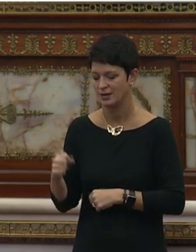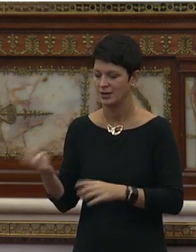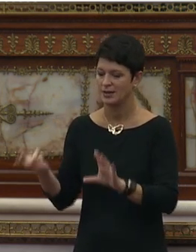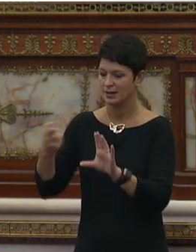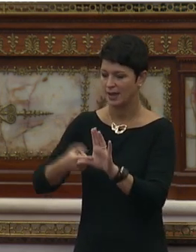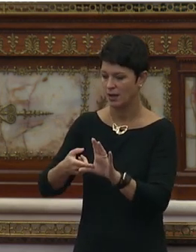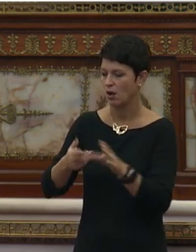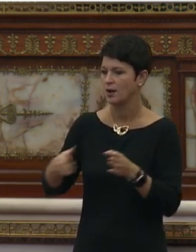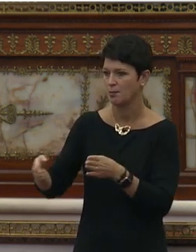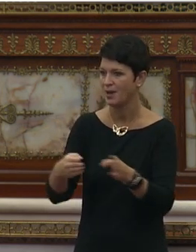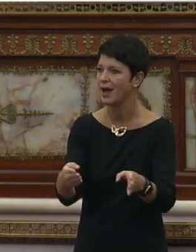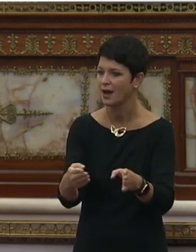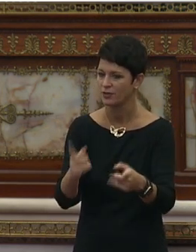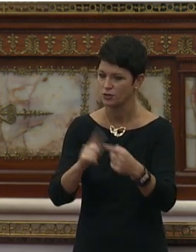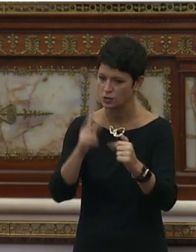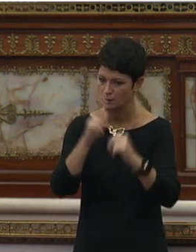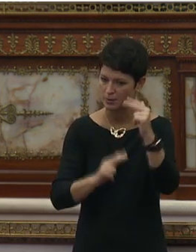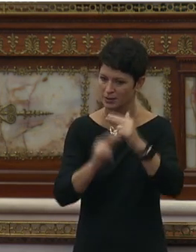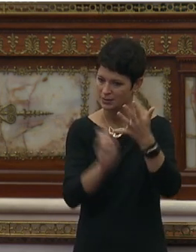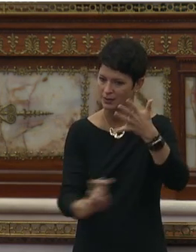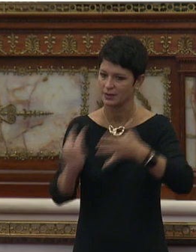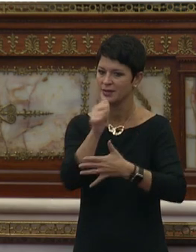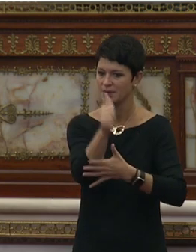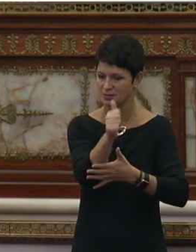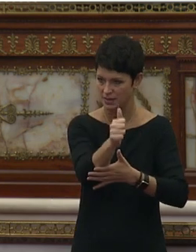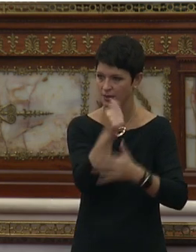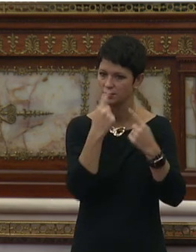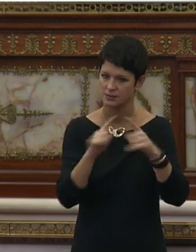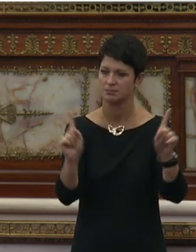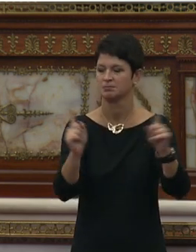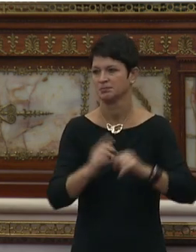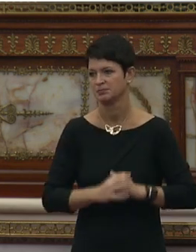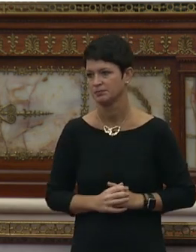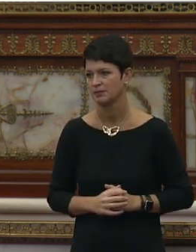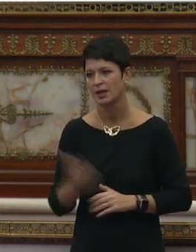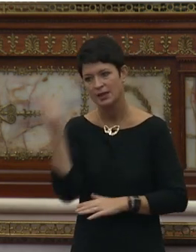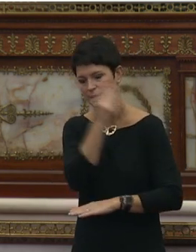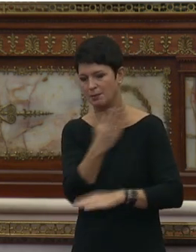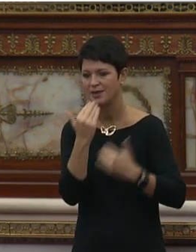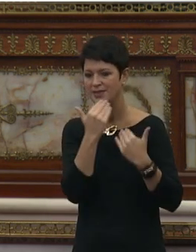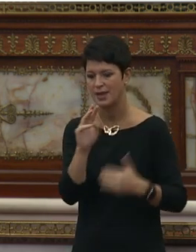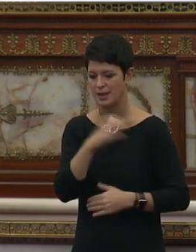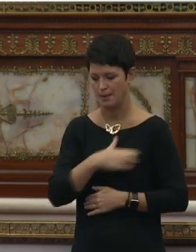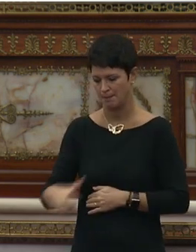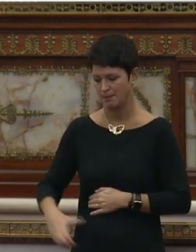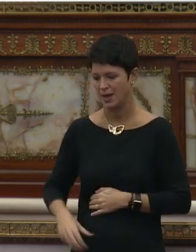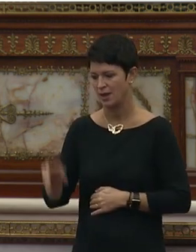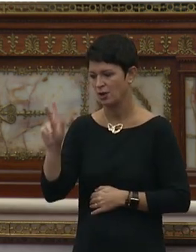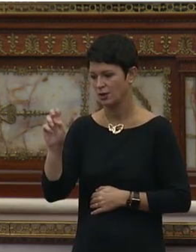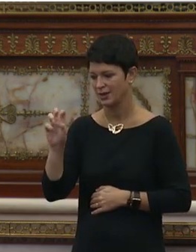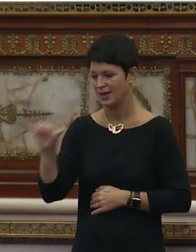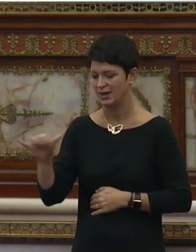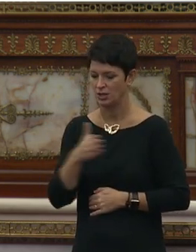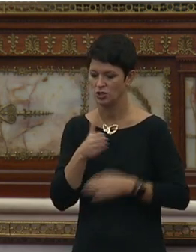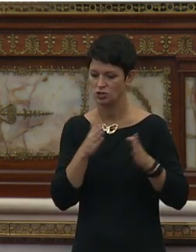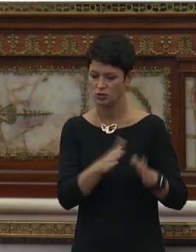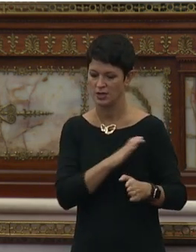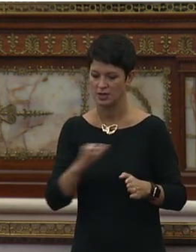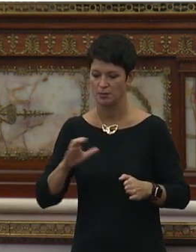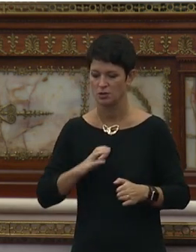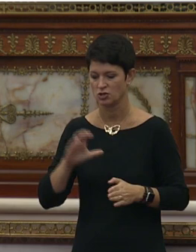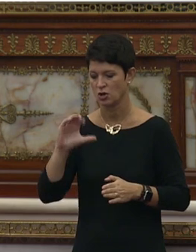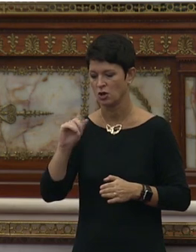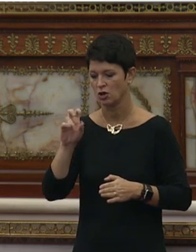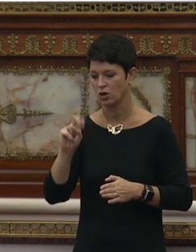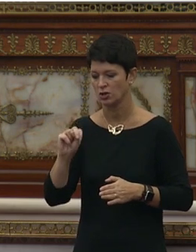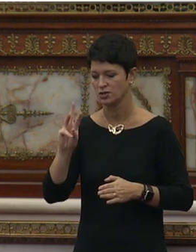a path towards building self-sufficiency. Let me thank Mayor Kenney, Streets Commissioner Carlton